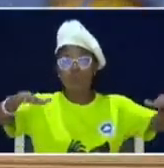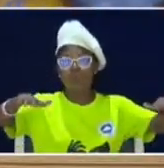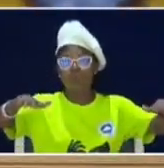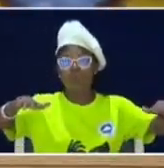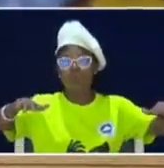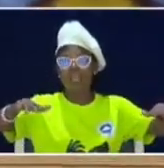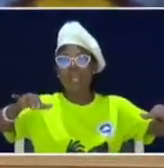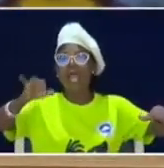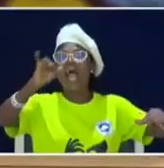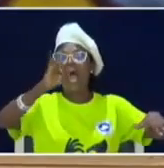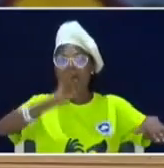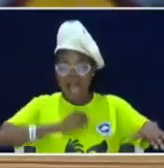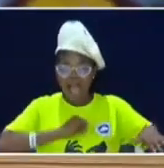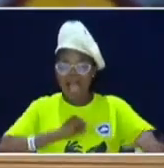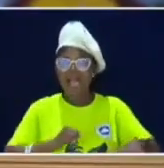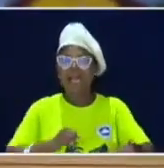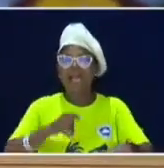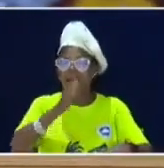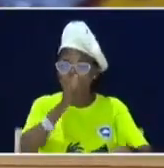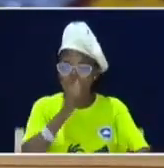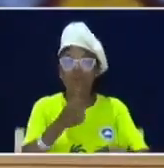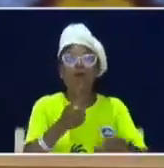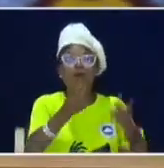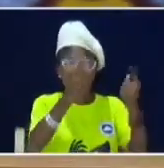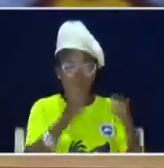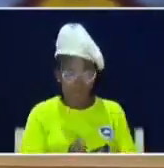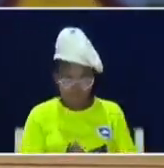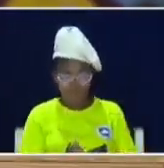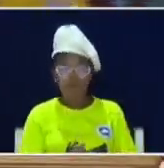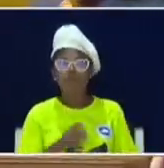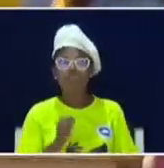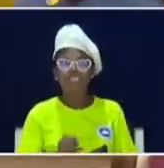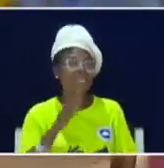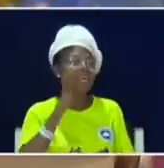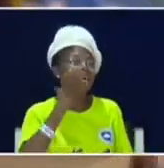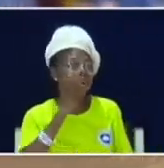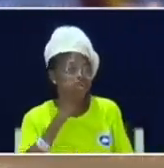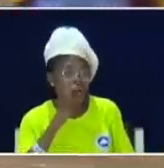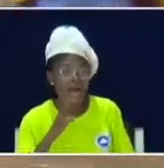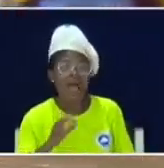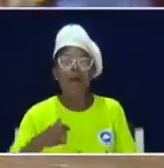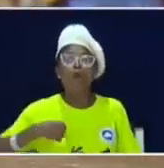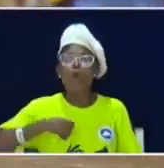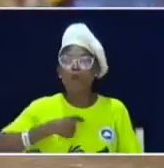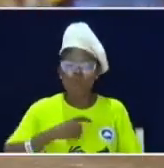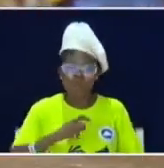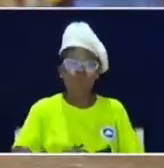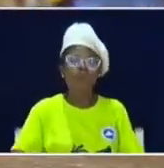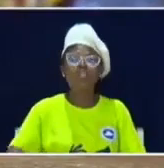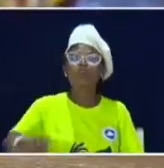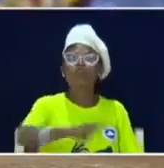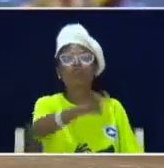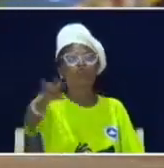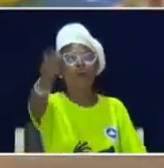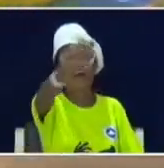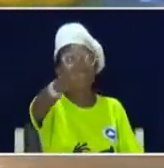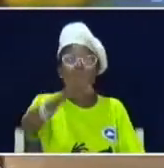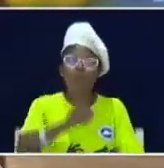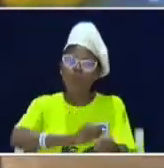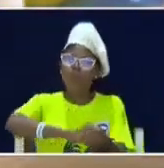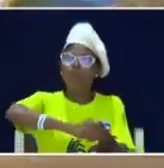I came from Akwa Ibom. We arrived last night. That journey took us about